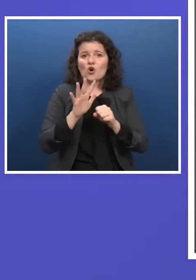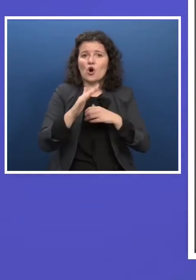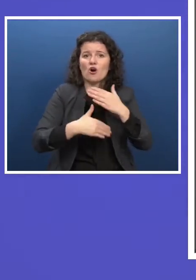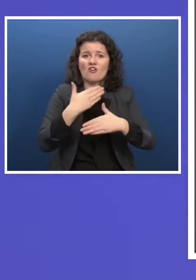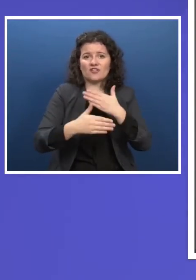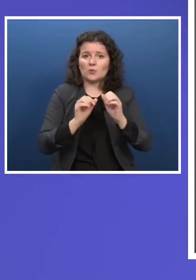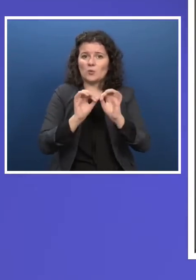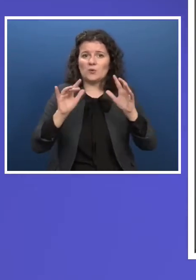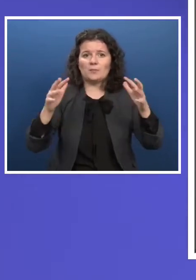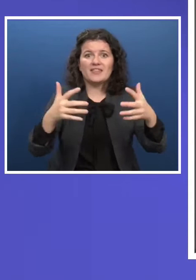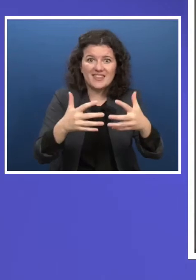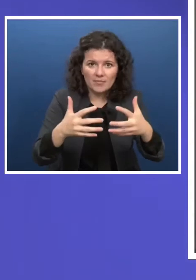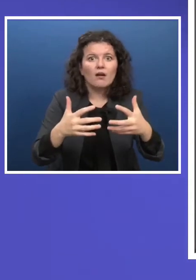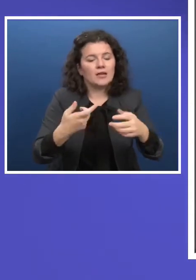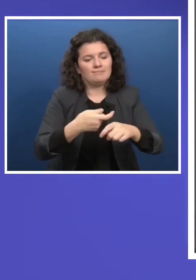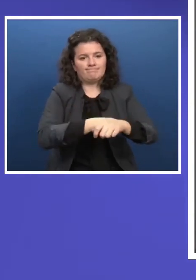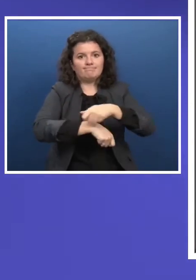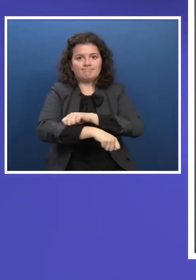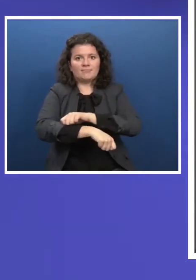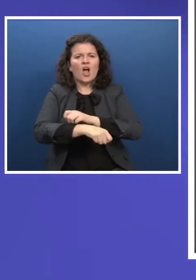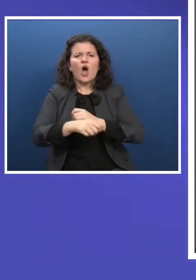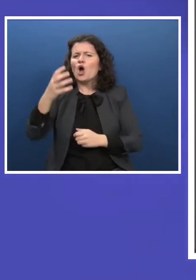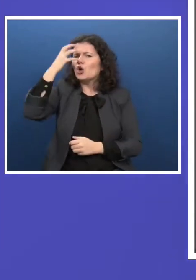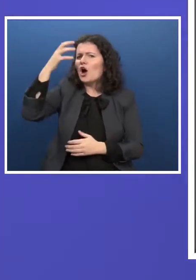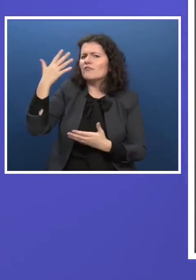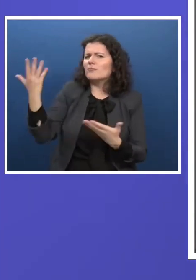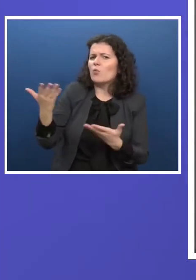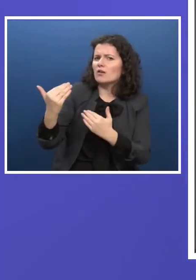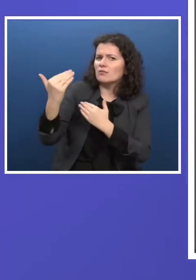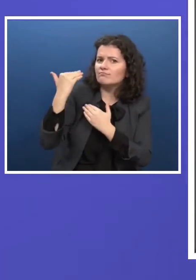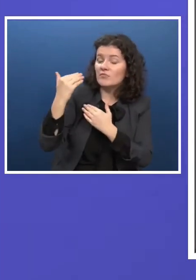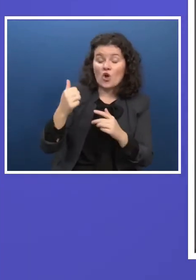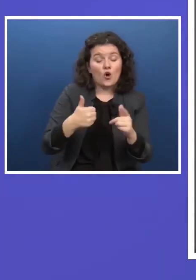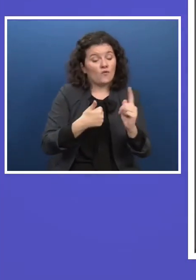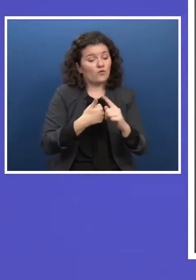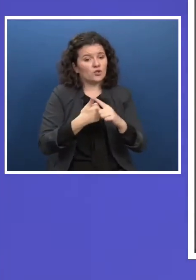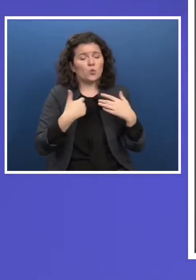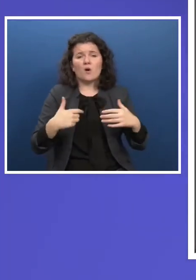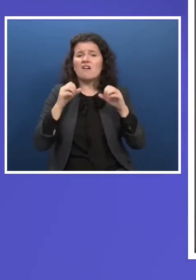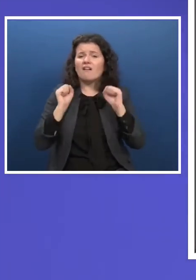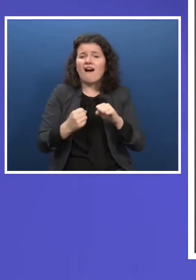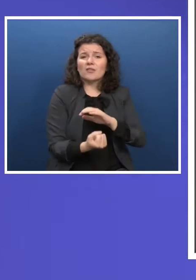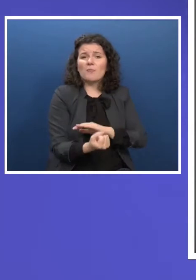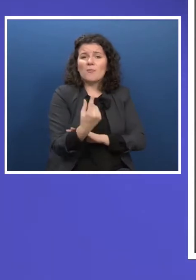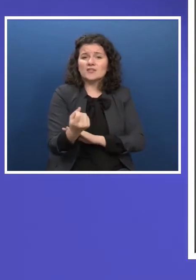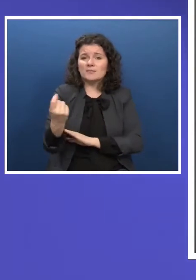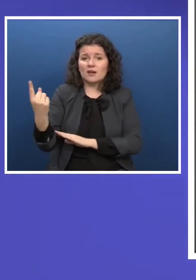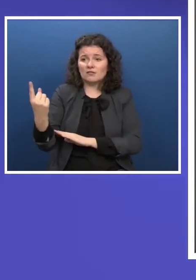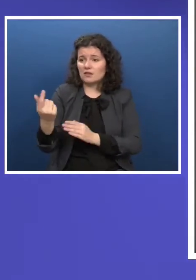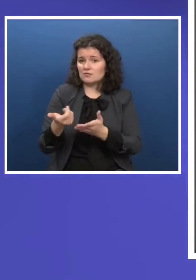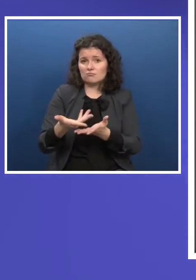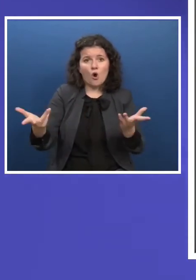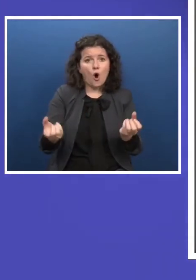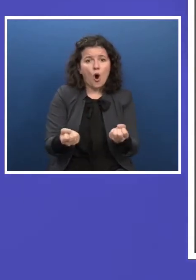lot. They can provide them possibilities for all. And I would say that